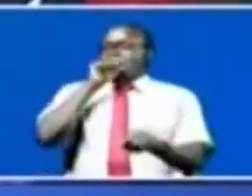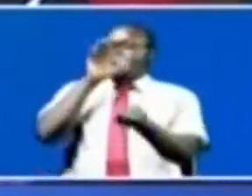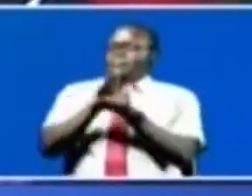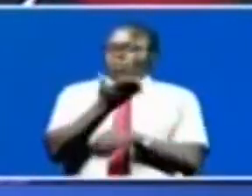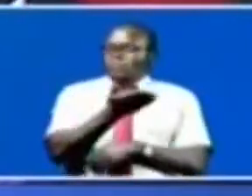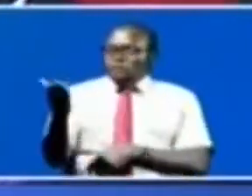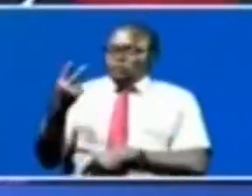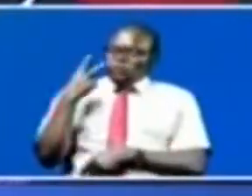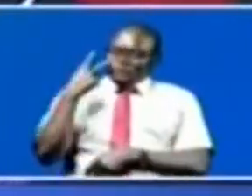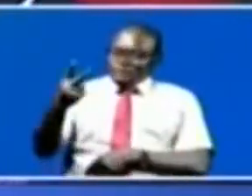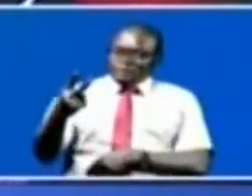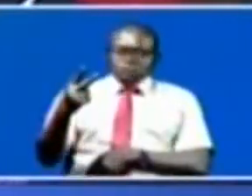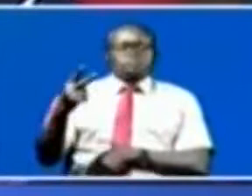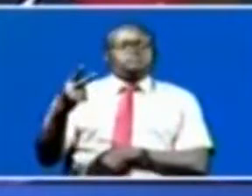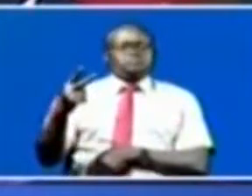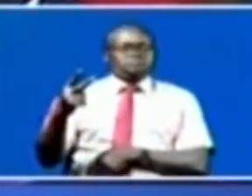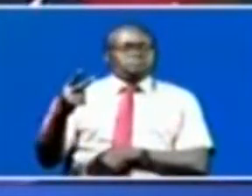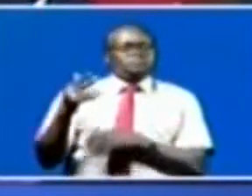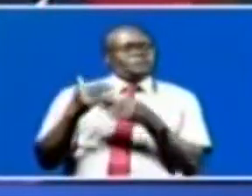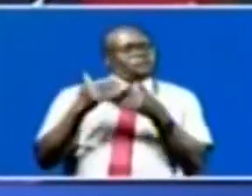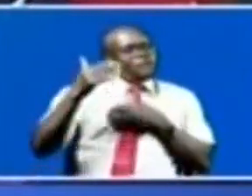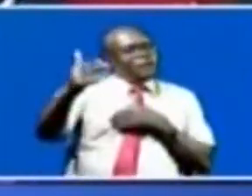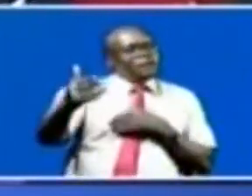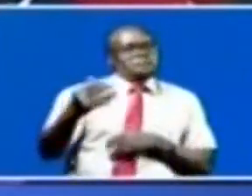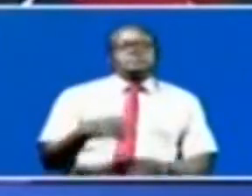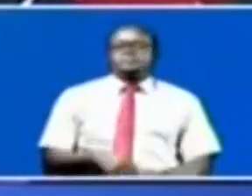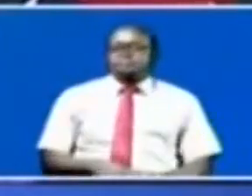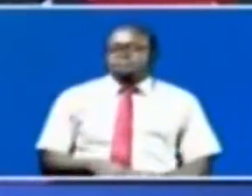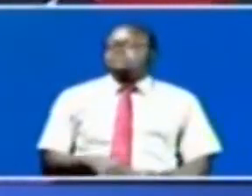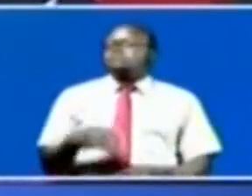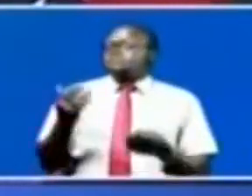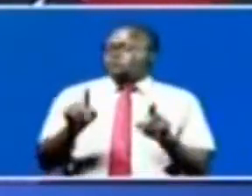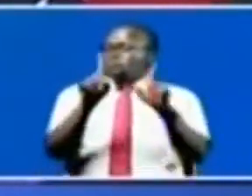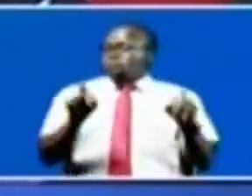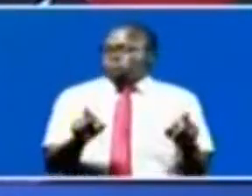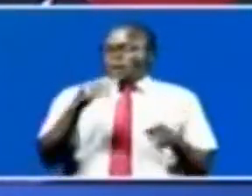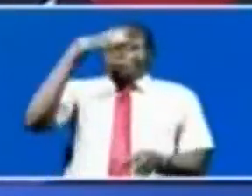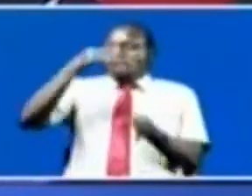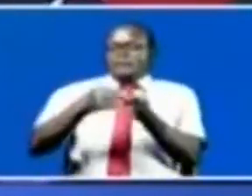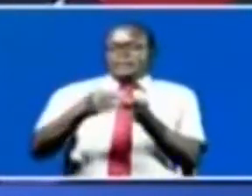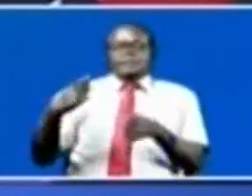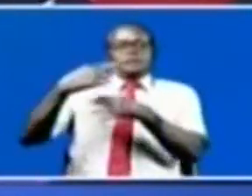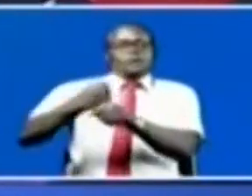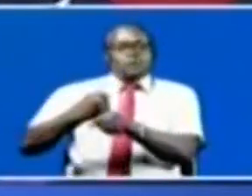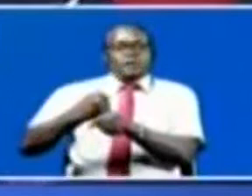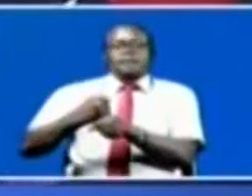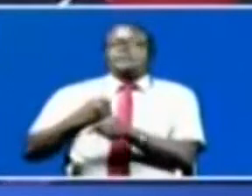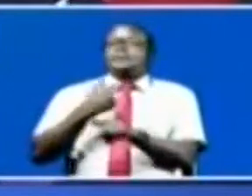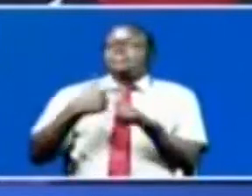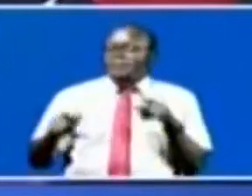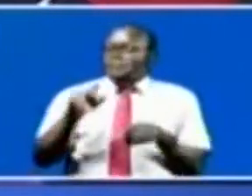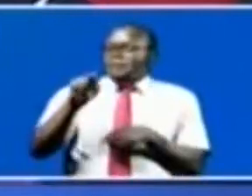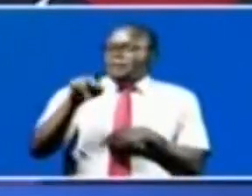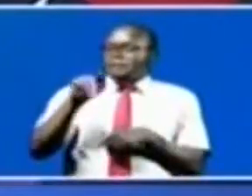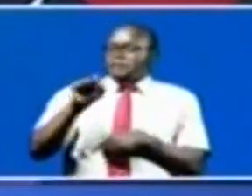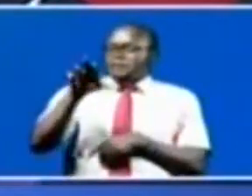we are seeing you from far. You are testing our faith as stakeholders. But trust me, you NTSA, we